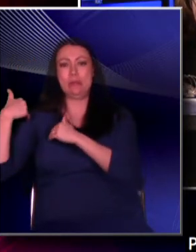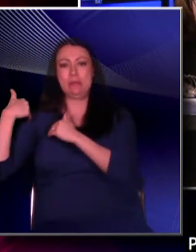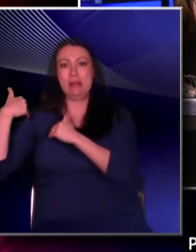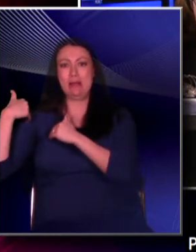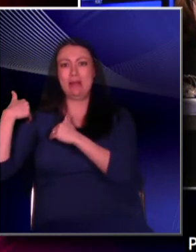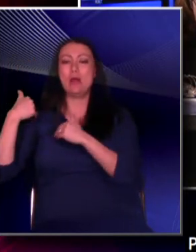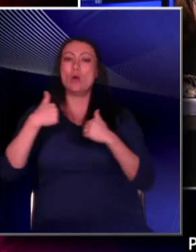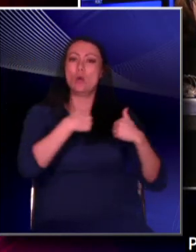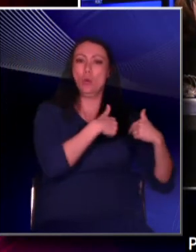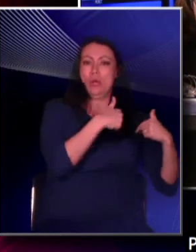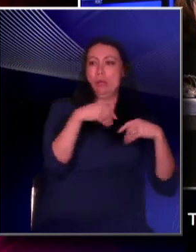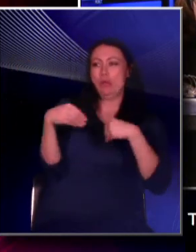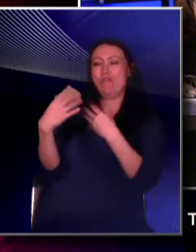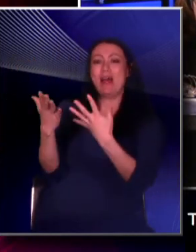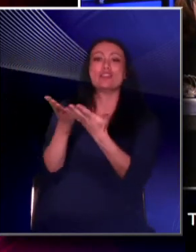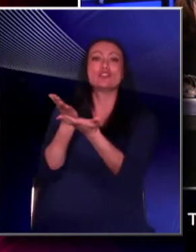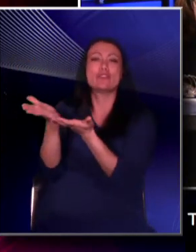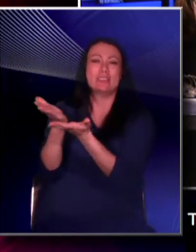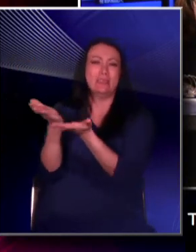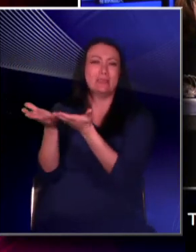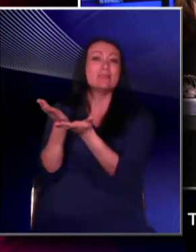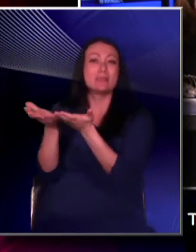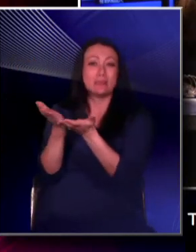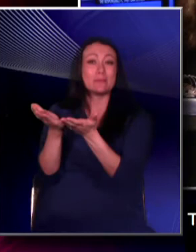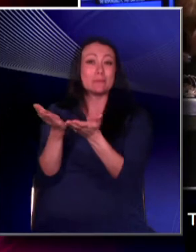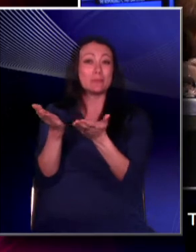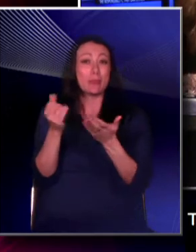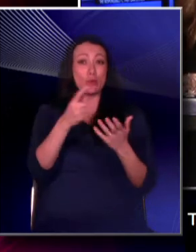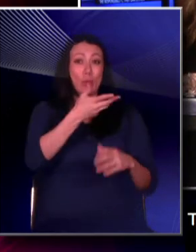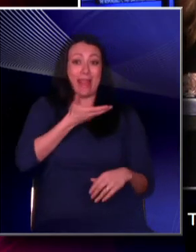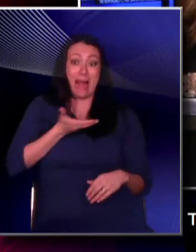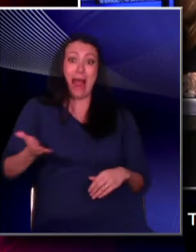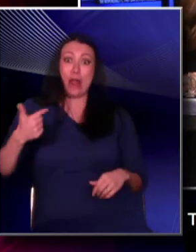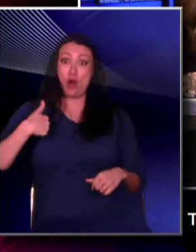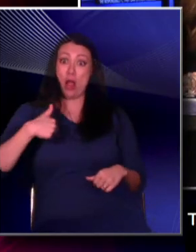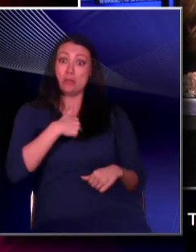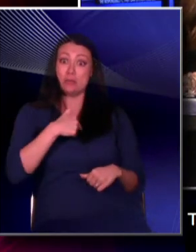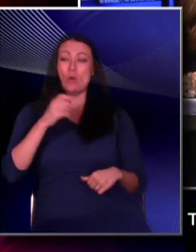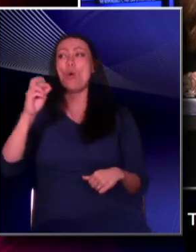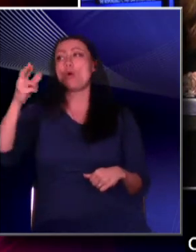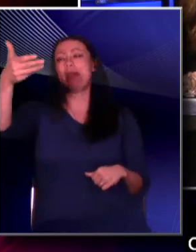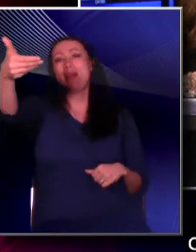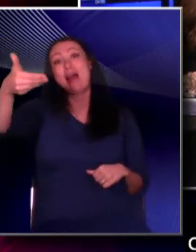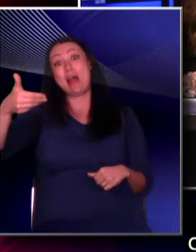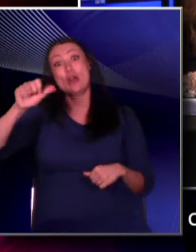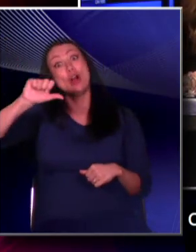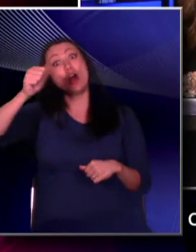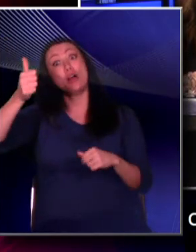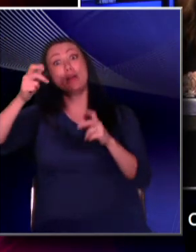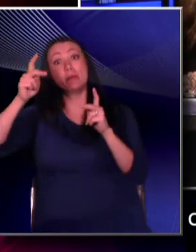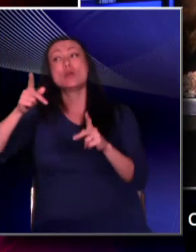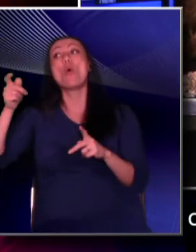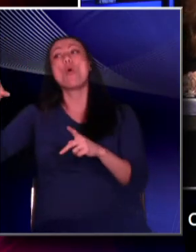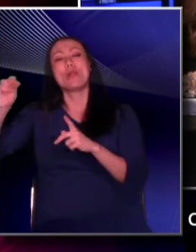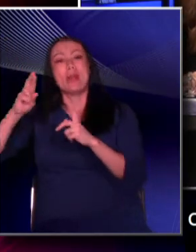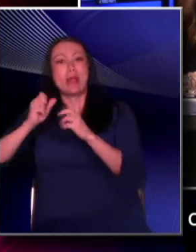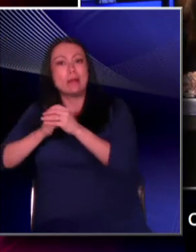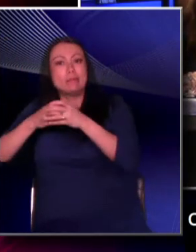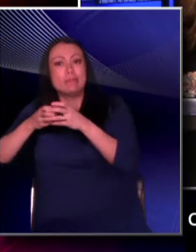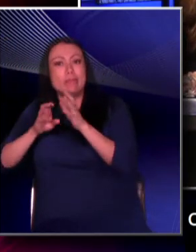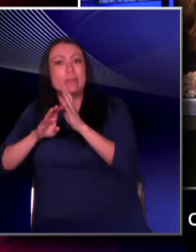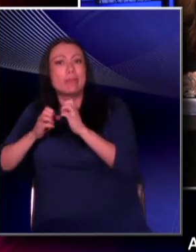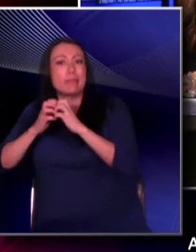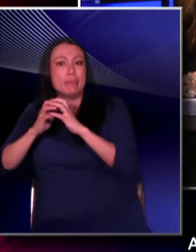can, either hire us, they can hire a third party, they can build their own expertise and hire their